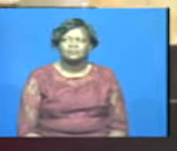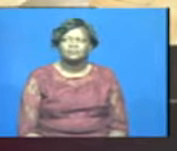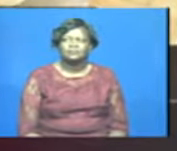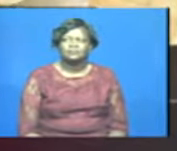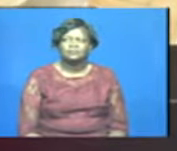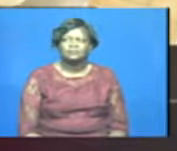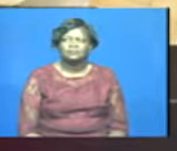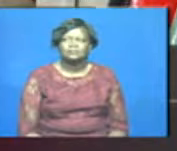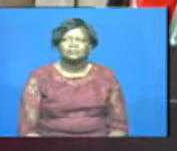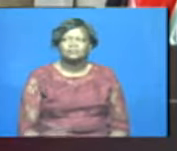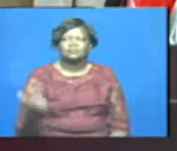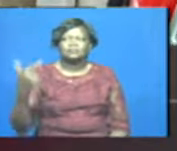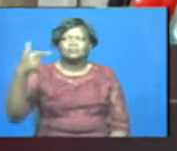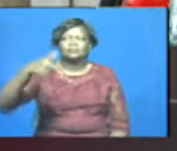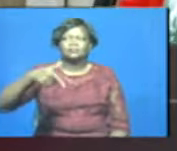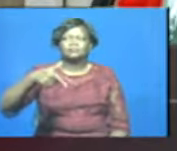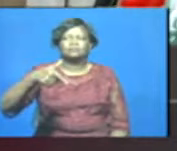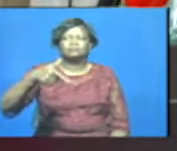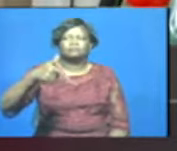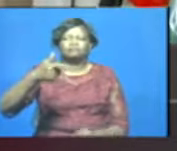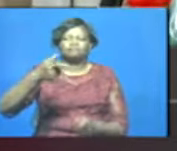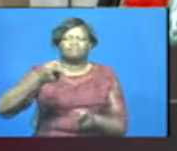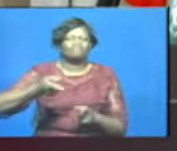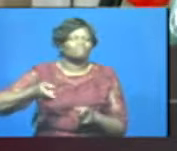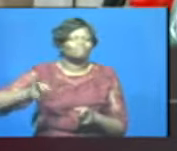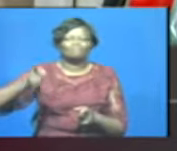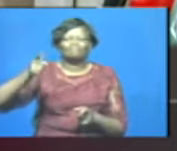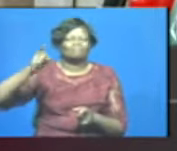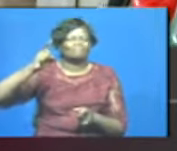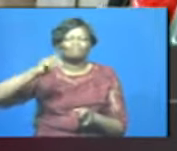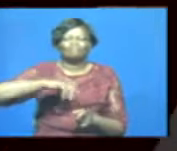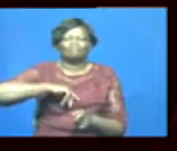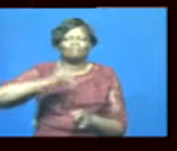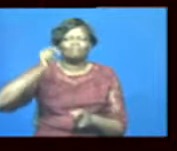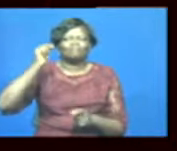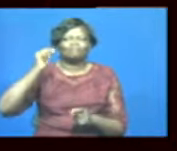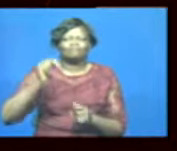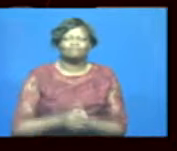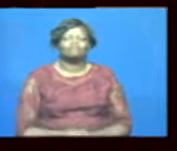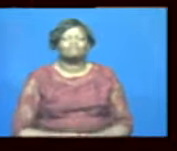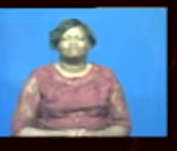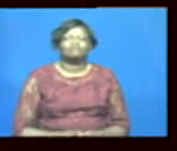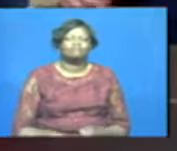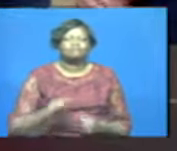Fuel prices spike to an all-time high of 9 shillings a litre.